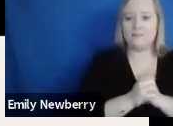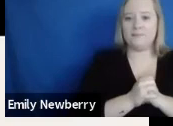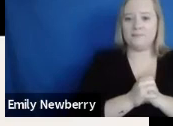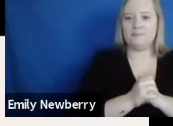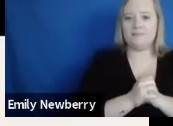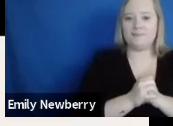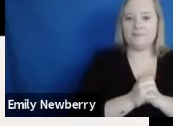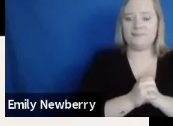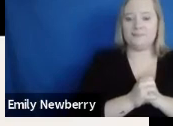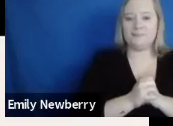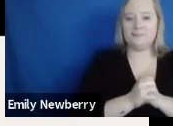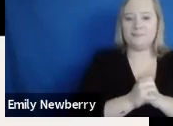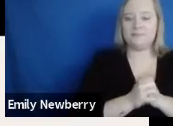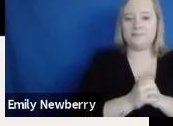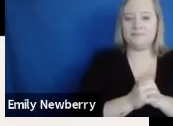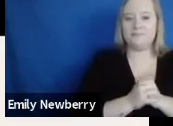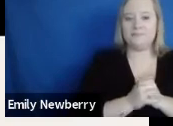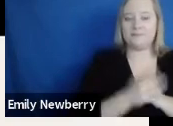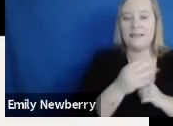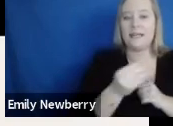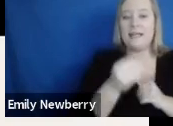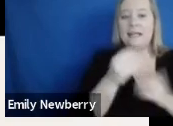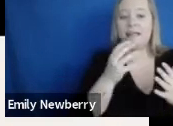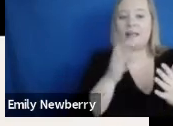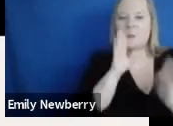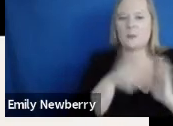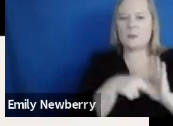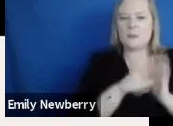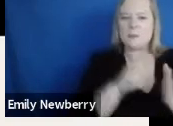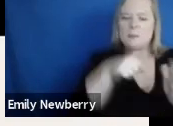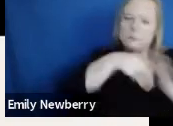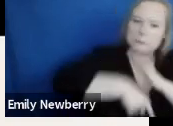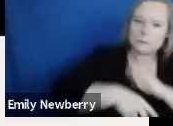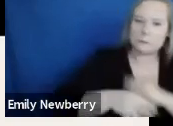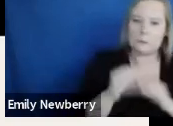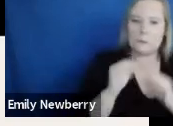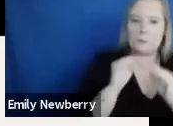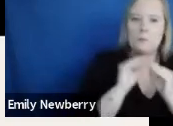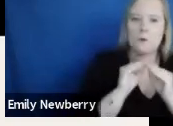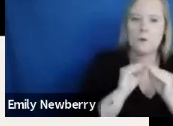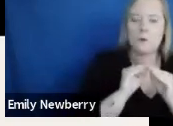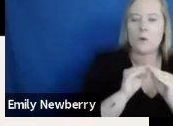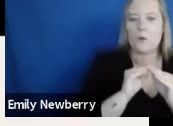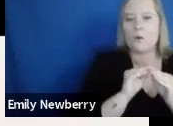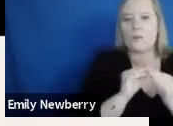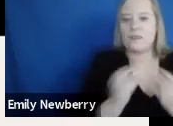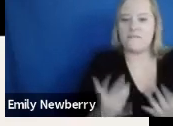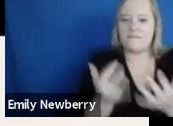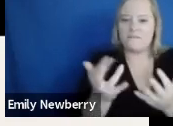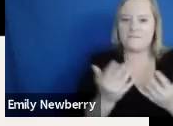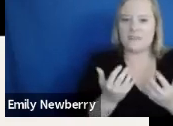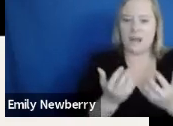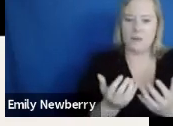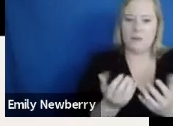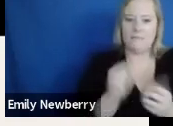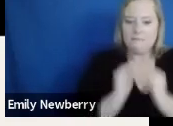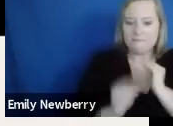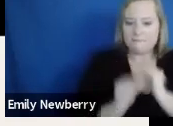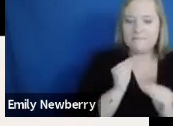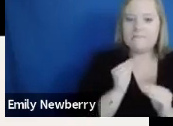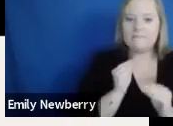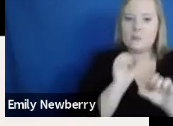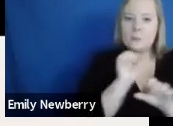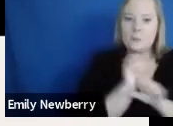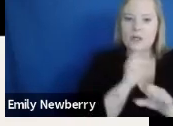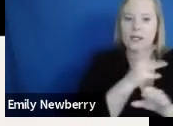And they'll be going over, talking about things such as the post-416 fire recovery efforts. They'll be giving